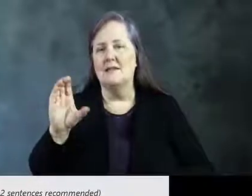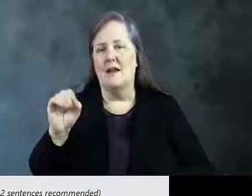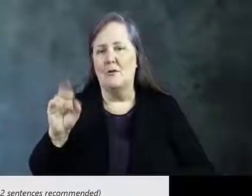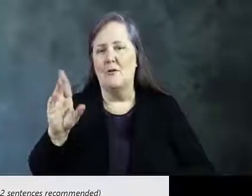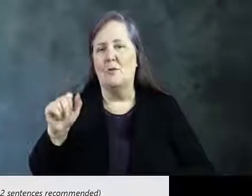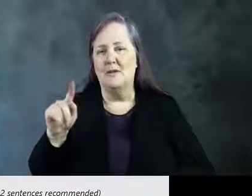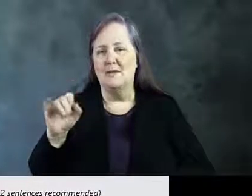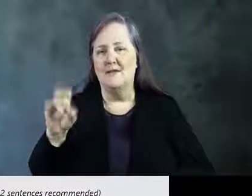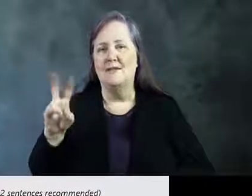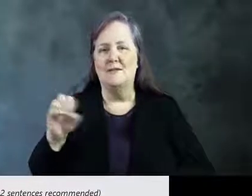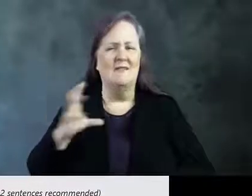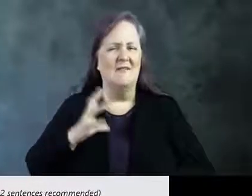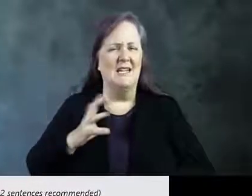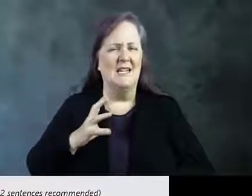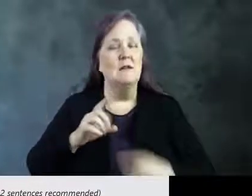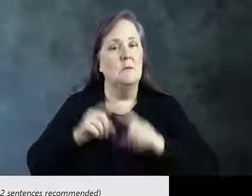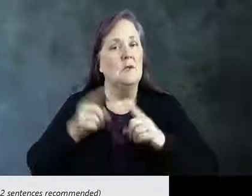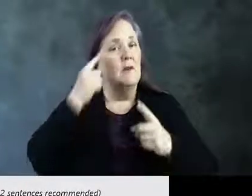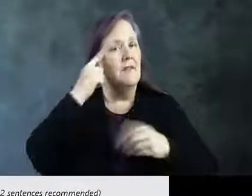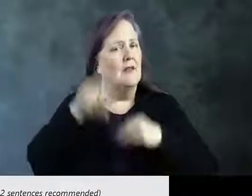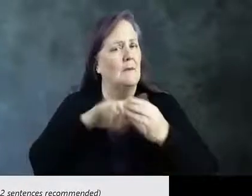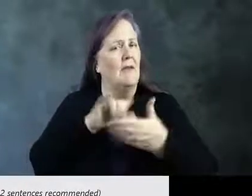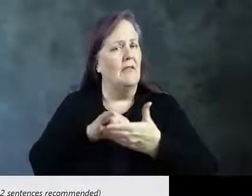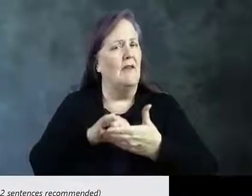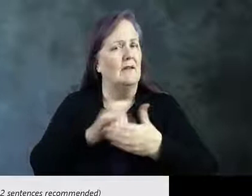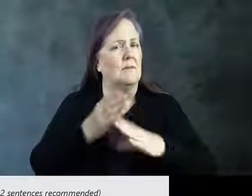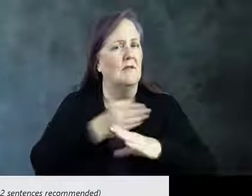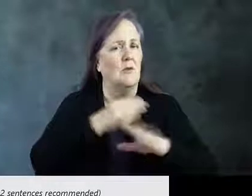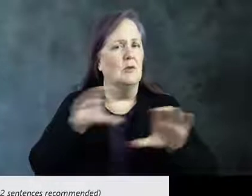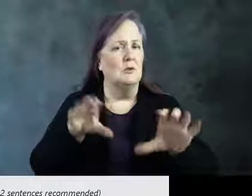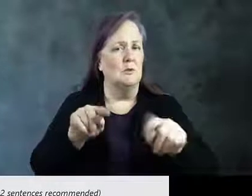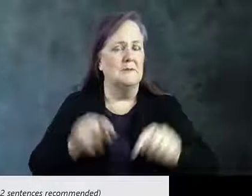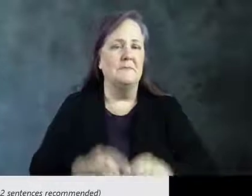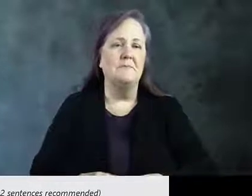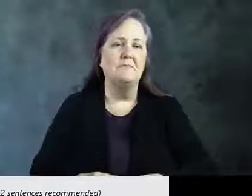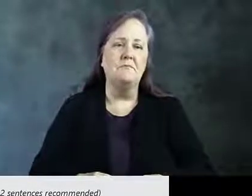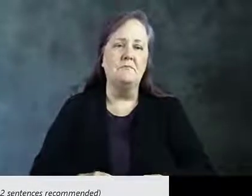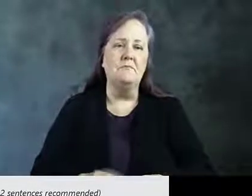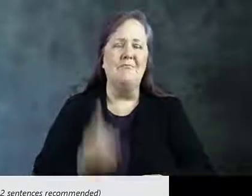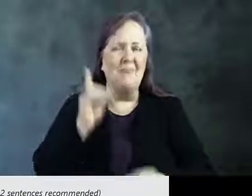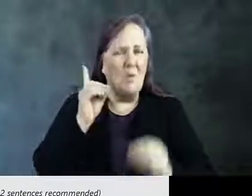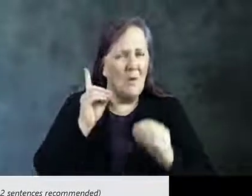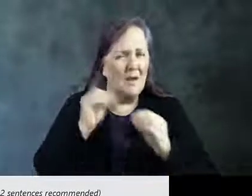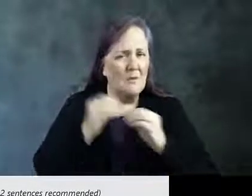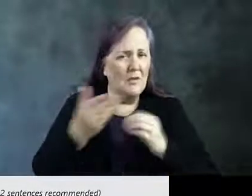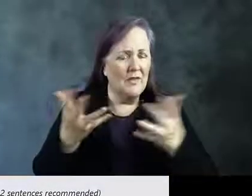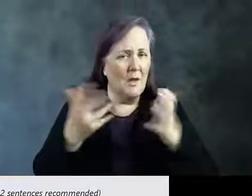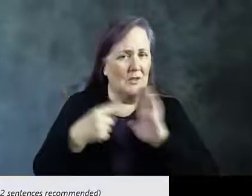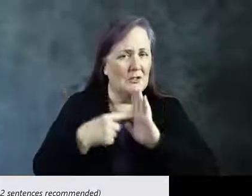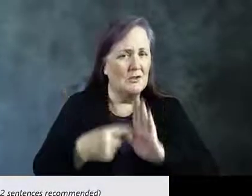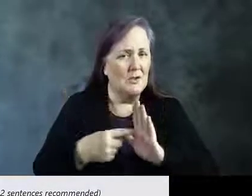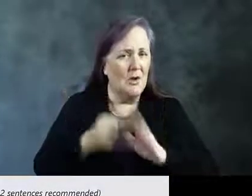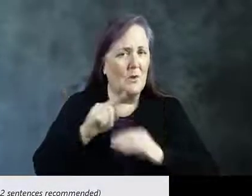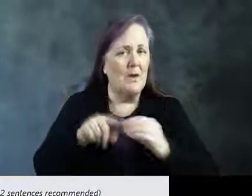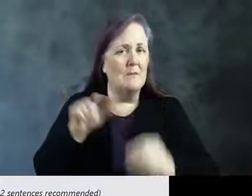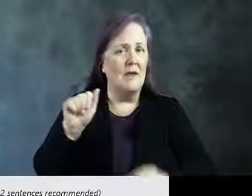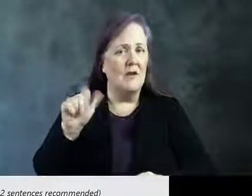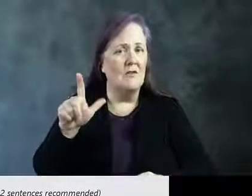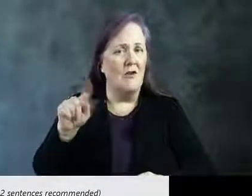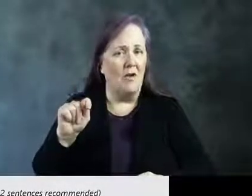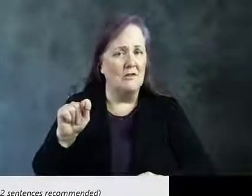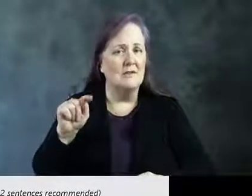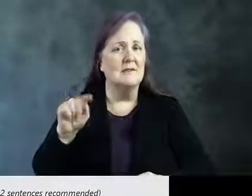but you just want to think about it before you do it. And I actually have one more thing I want to show you about alt text before we close it